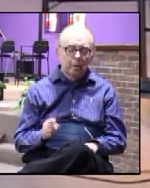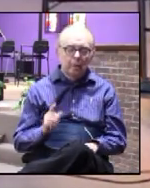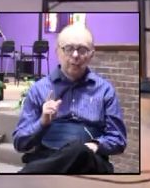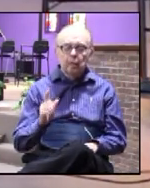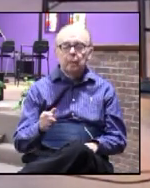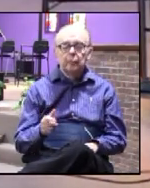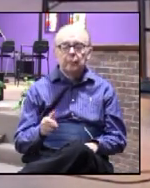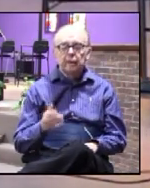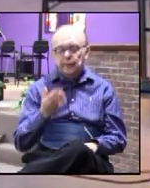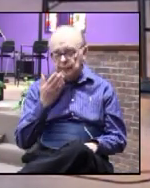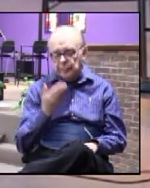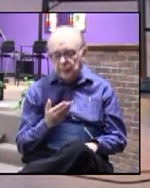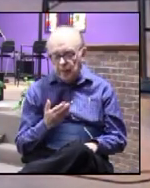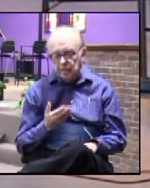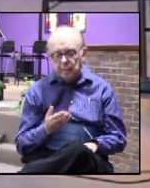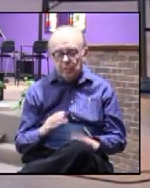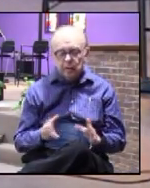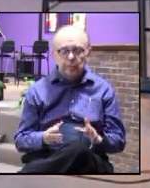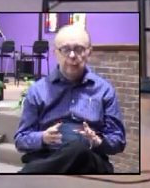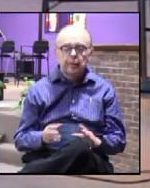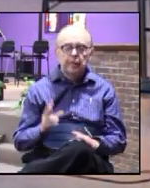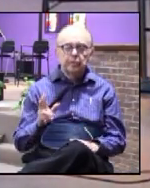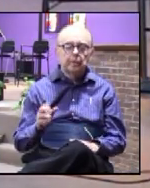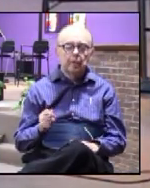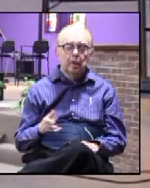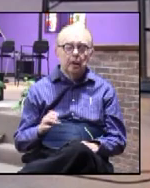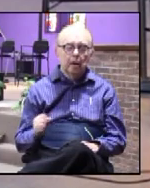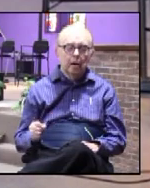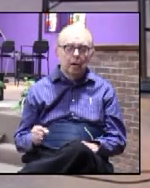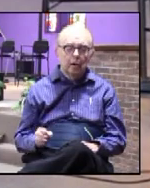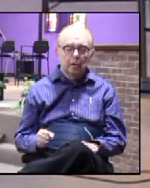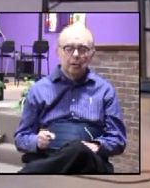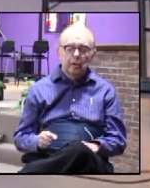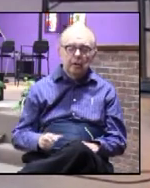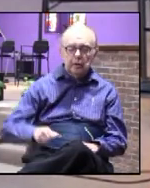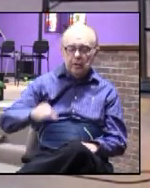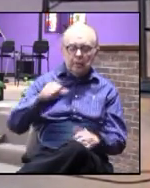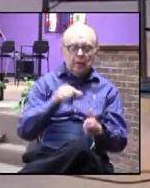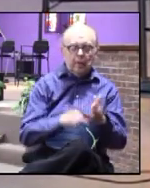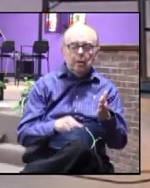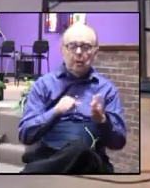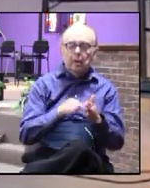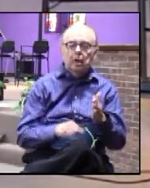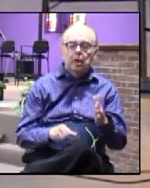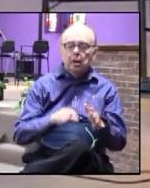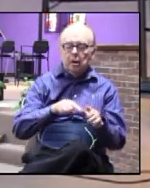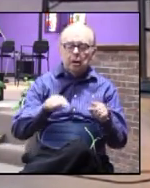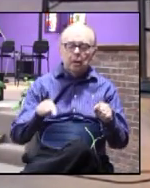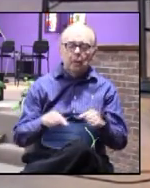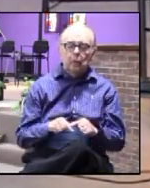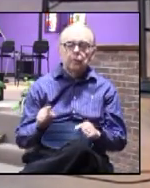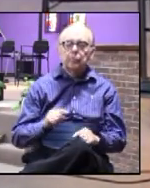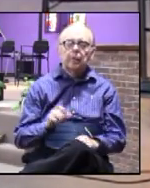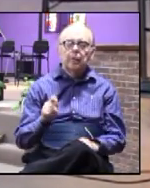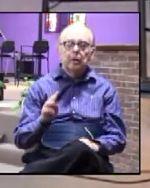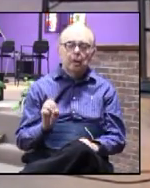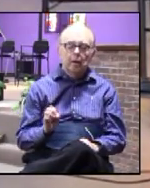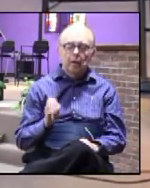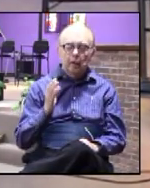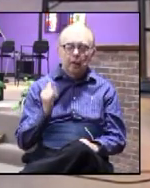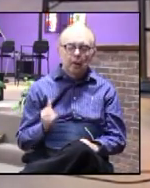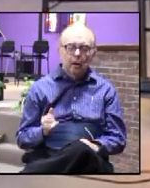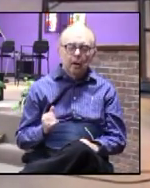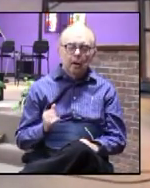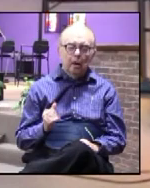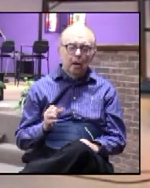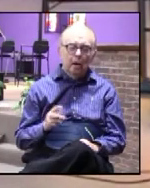this pack of these three gray whales, and they would cut holes in the ice so that the whales